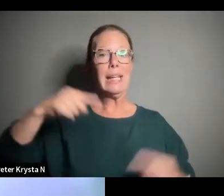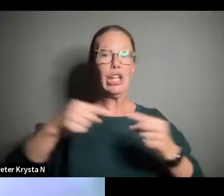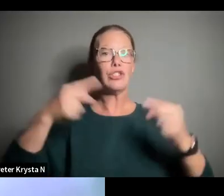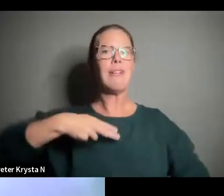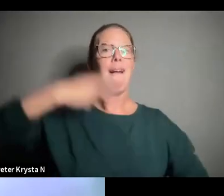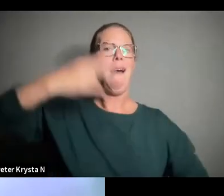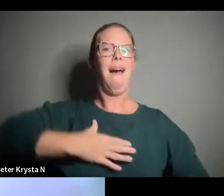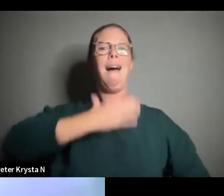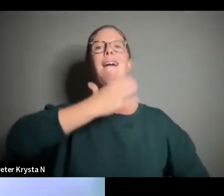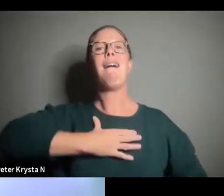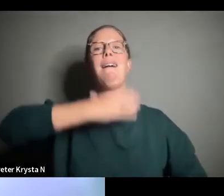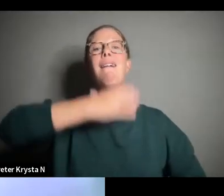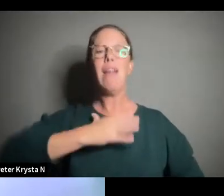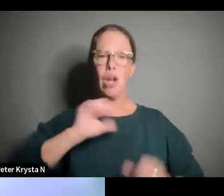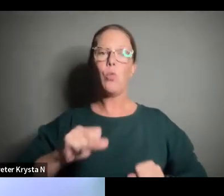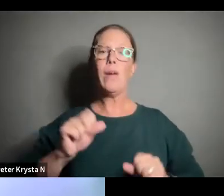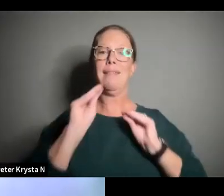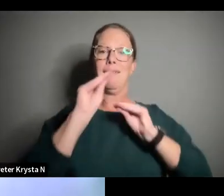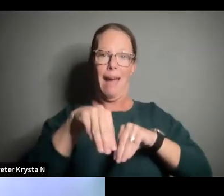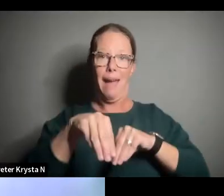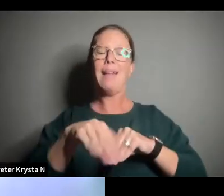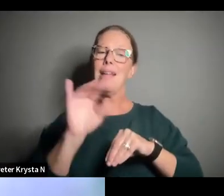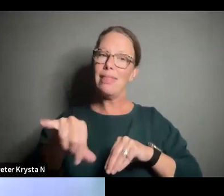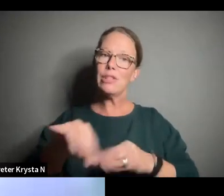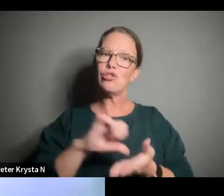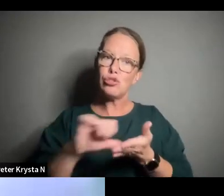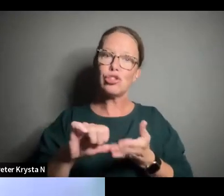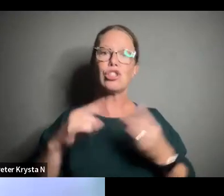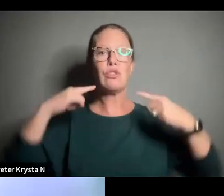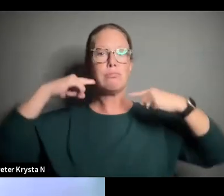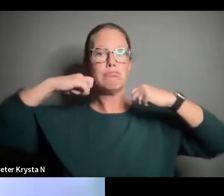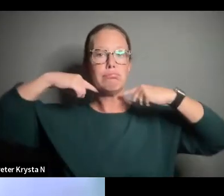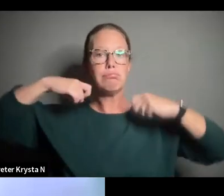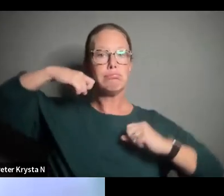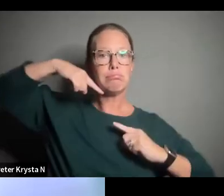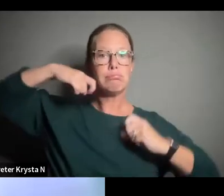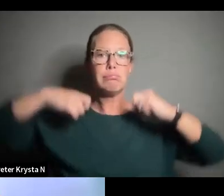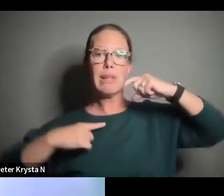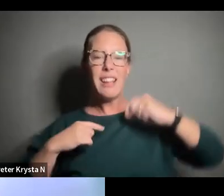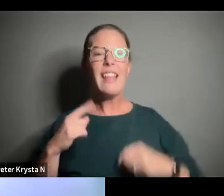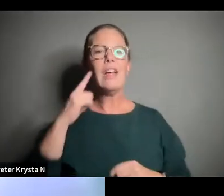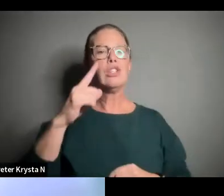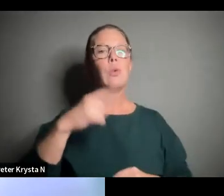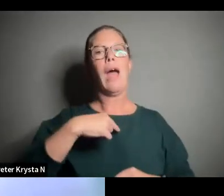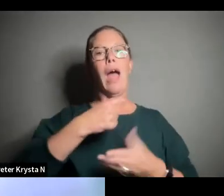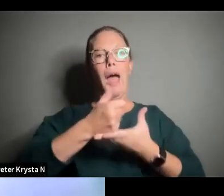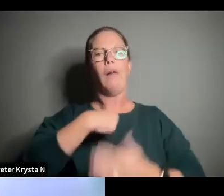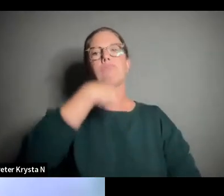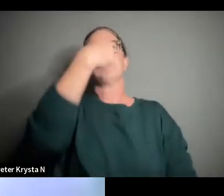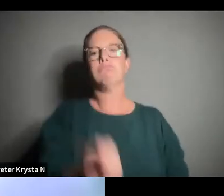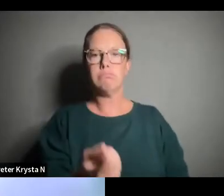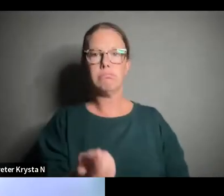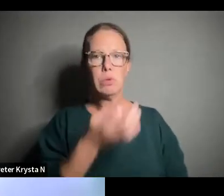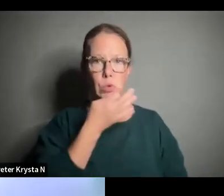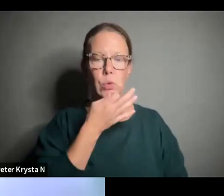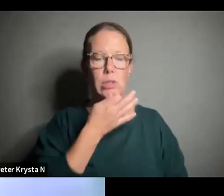diaphragm muscle, we can add this minimally invasive surgery to implant these electrodes and help get you off the ventilator very rapidly. And I think that's